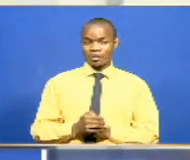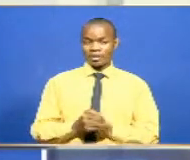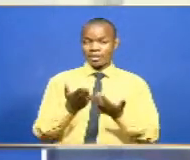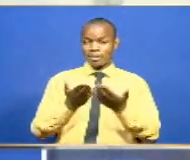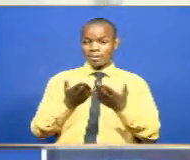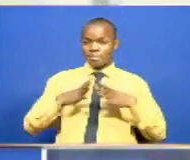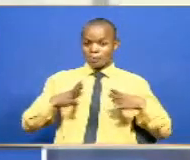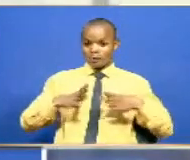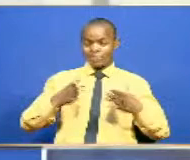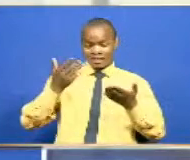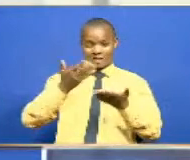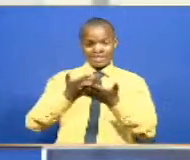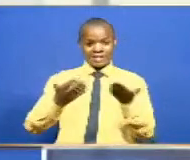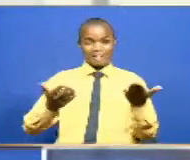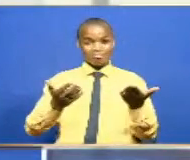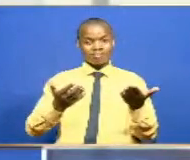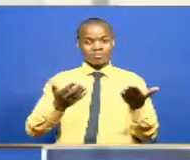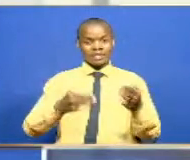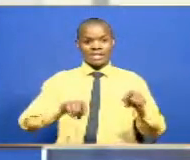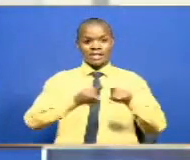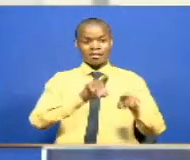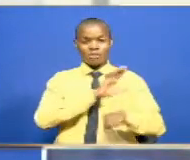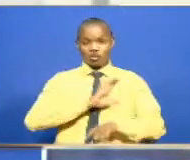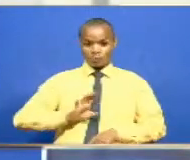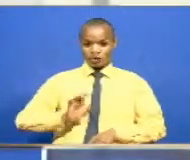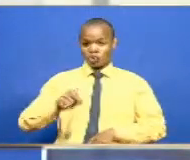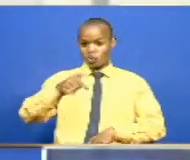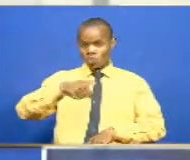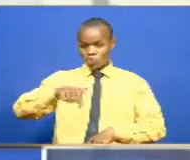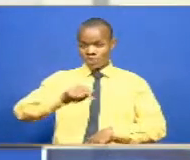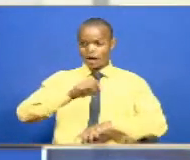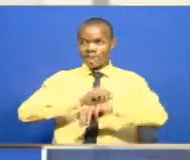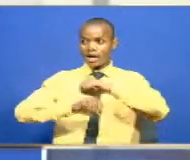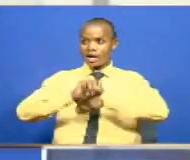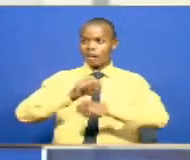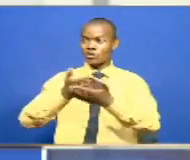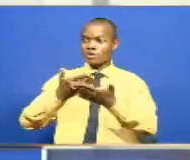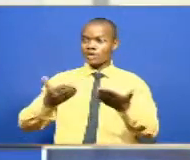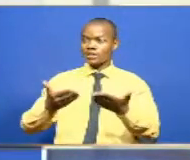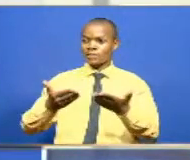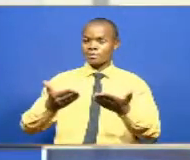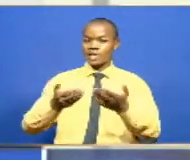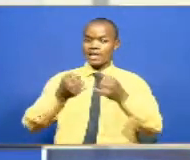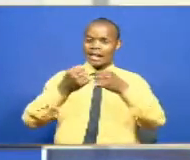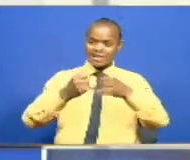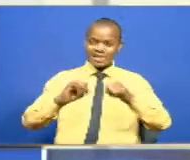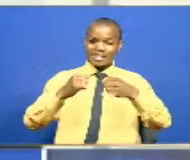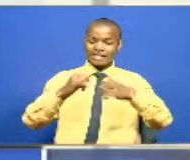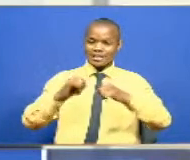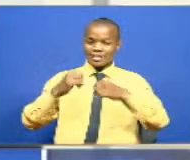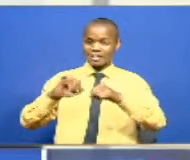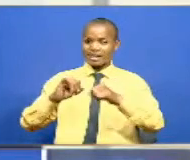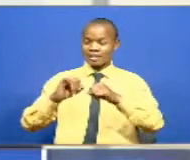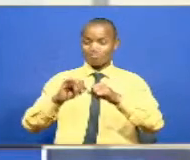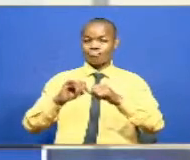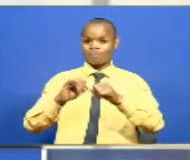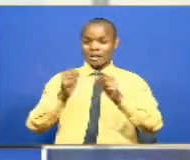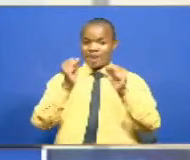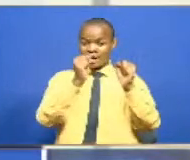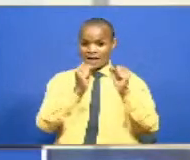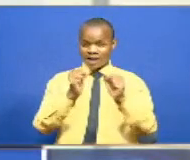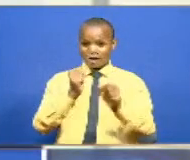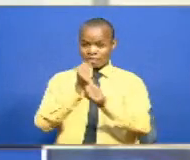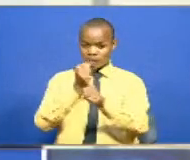matter of life and death. At the commission, of course, we have done many things. We have tried so hard to keep that commission